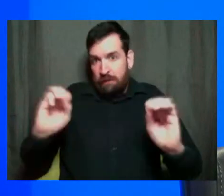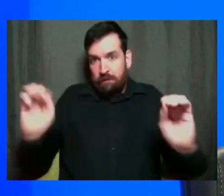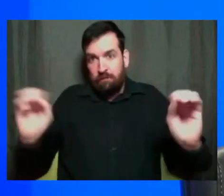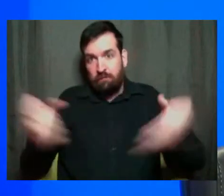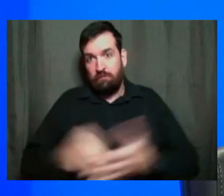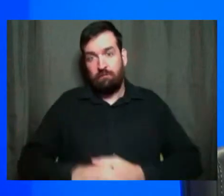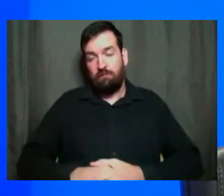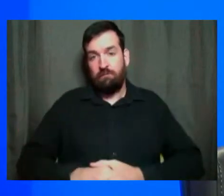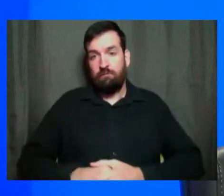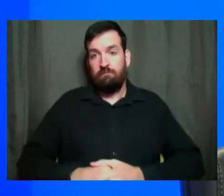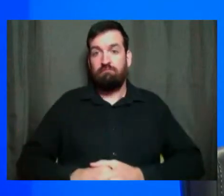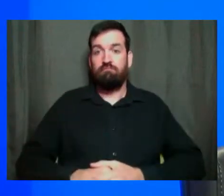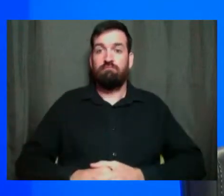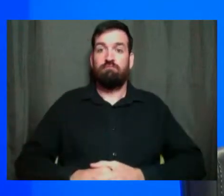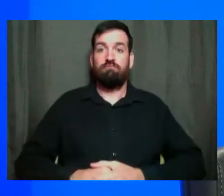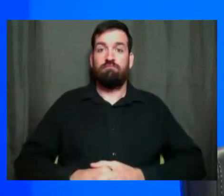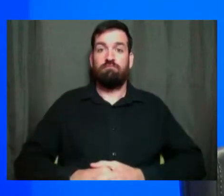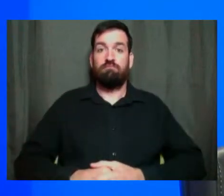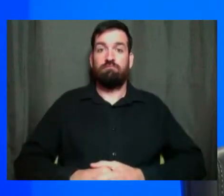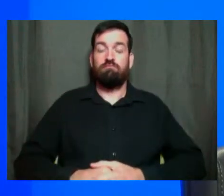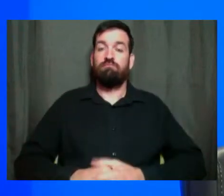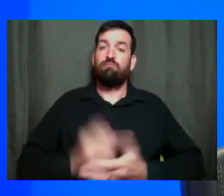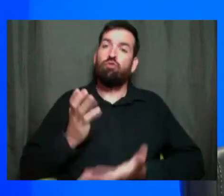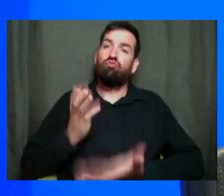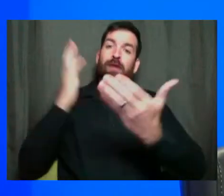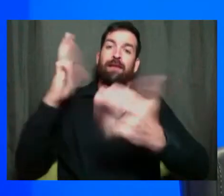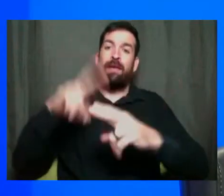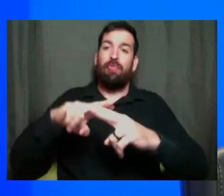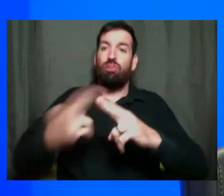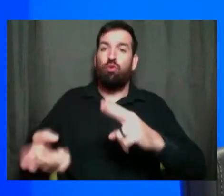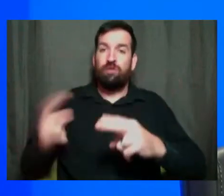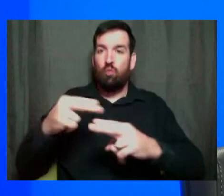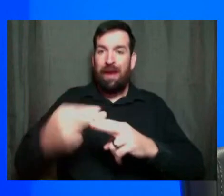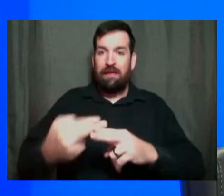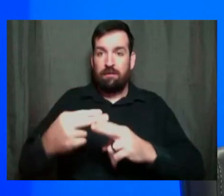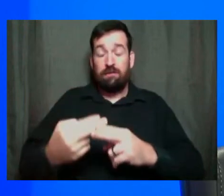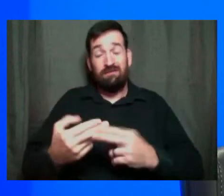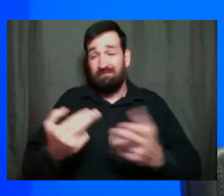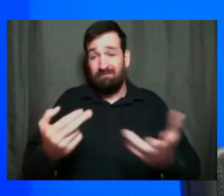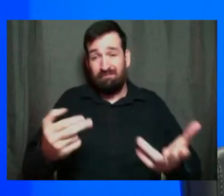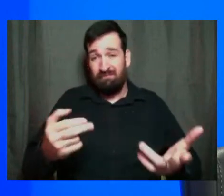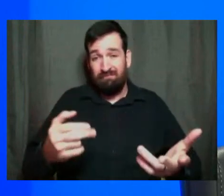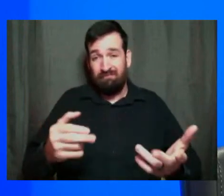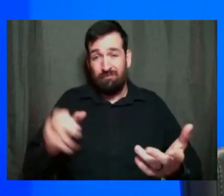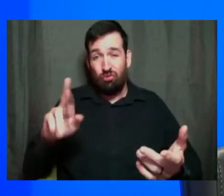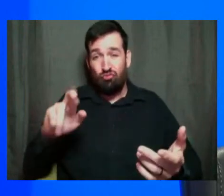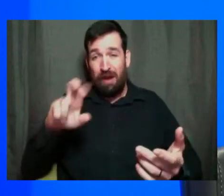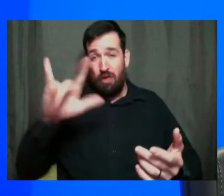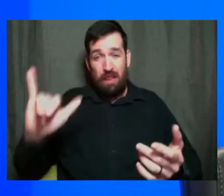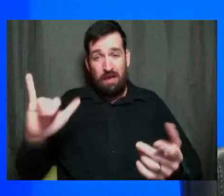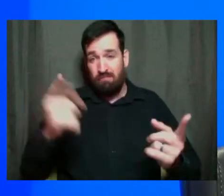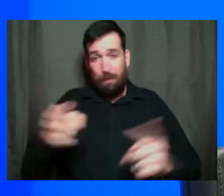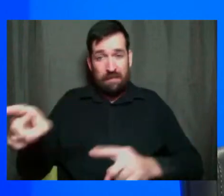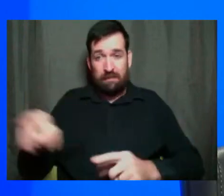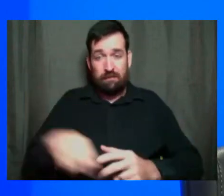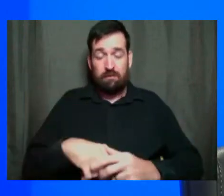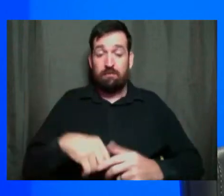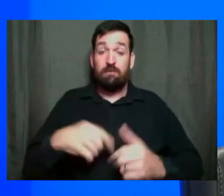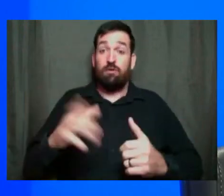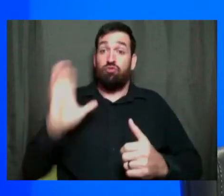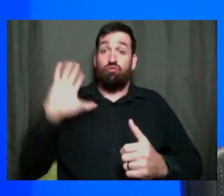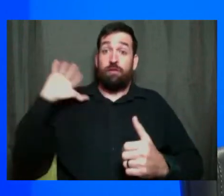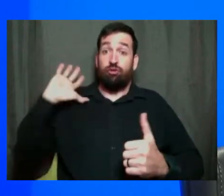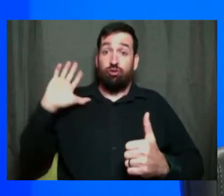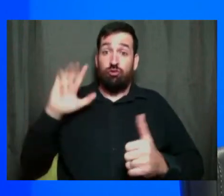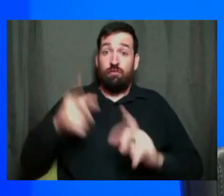patients, you recommended losing weight, which we all know rarely, if ever, occurs. The old original treatment from back in the 70s and